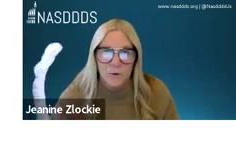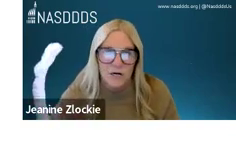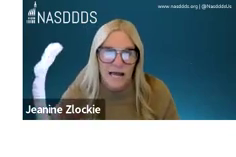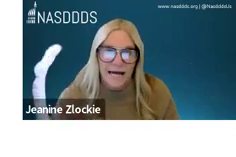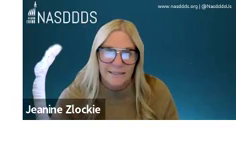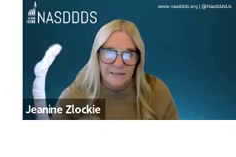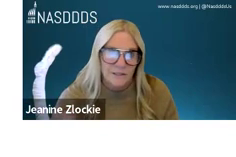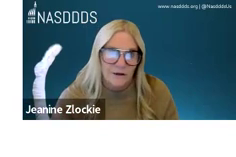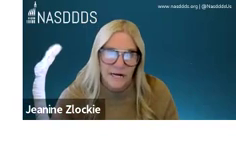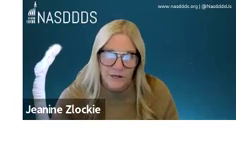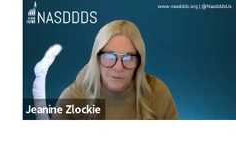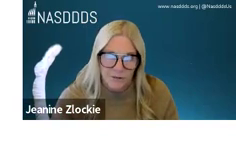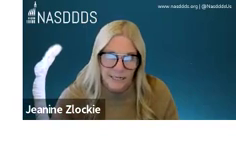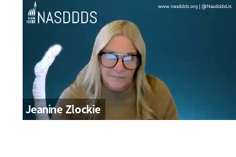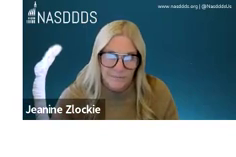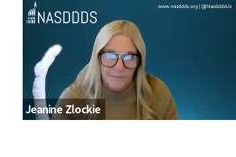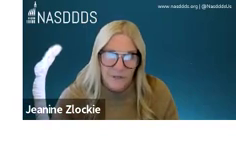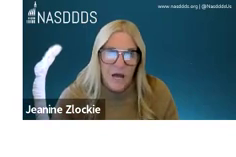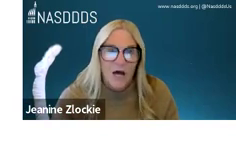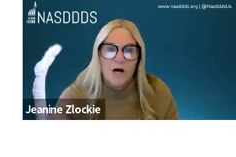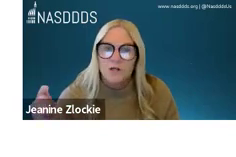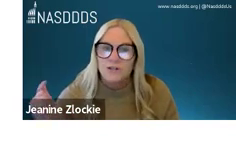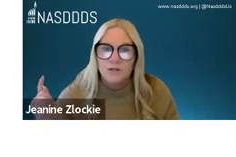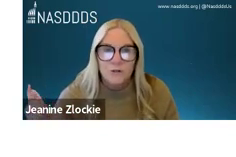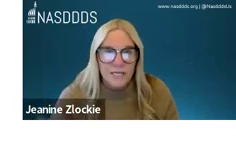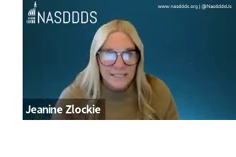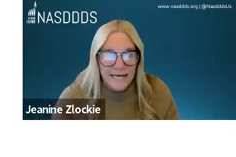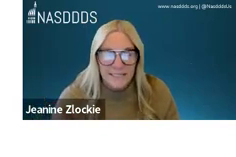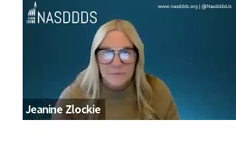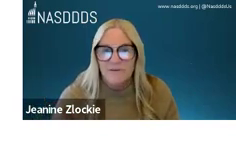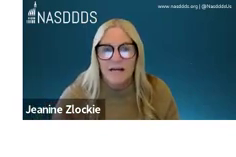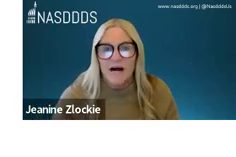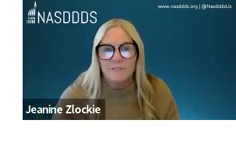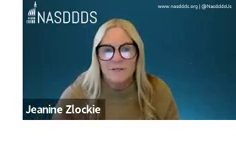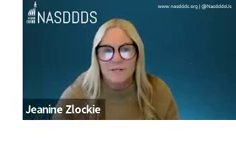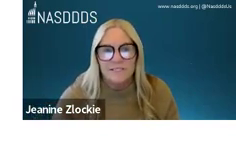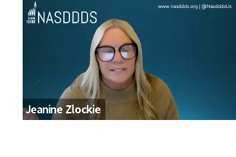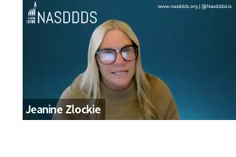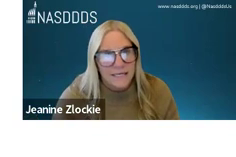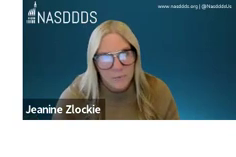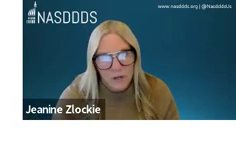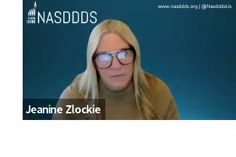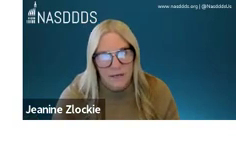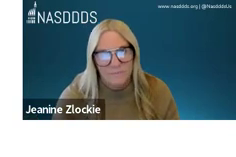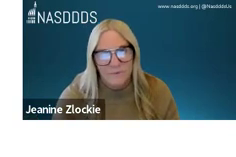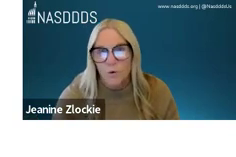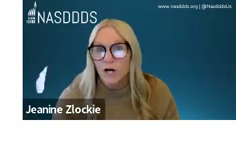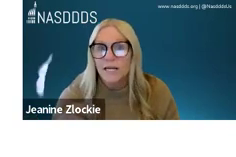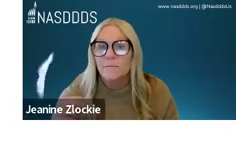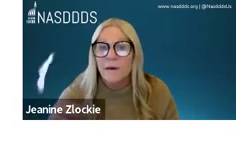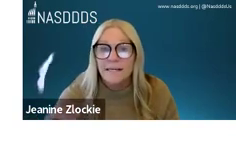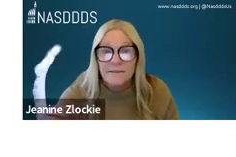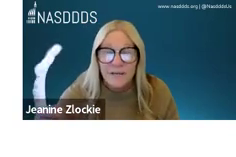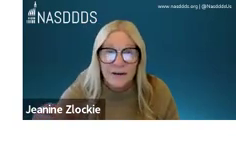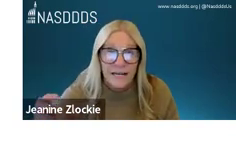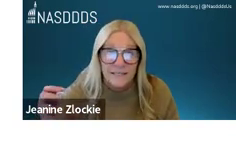they support access to the greater community? Do these settings provide opportunities to seek employment, work